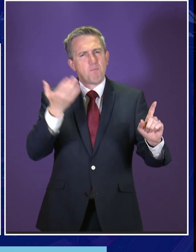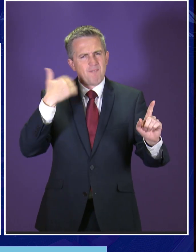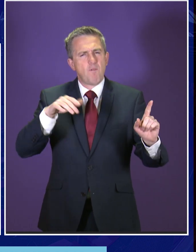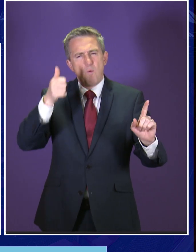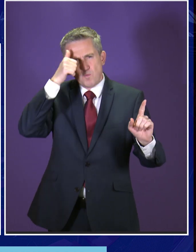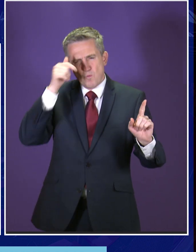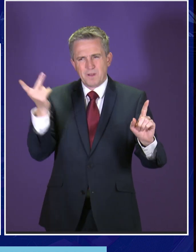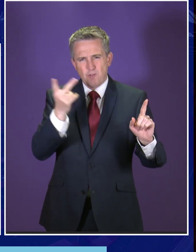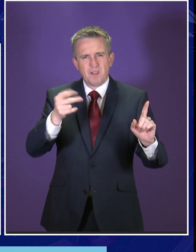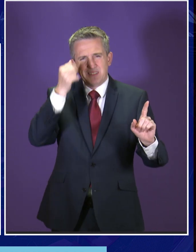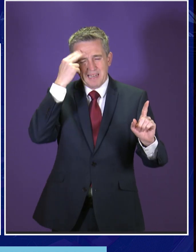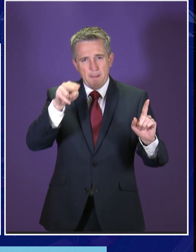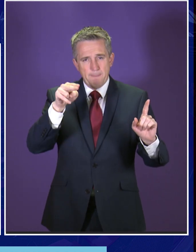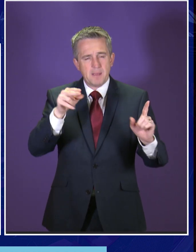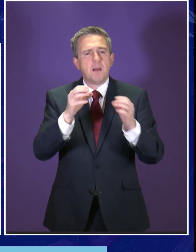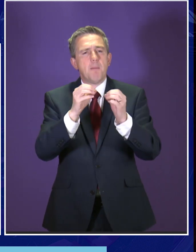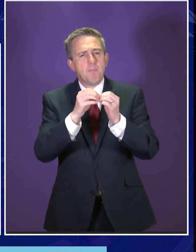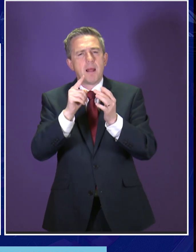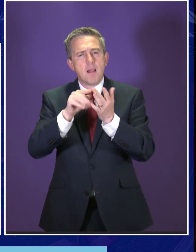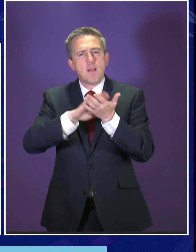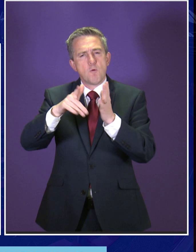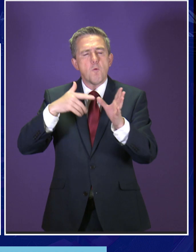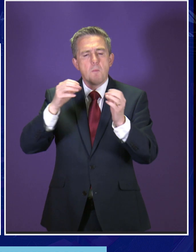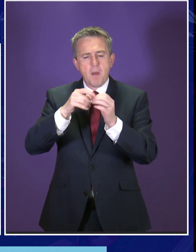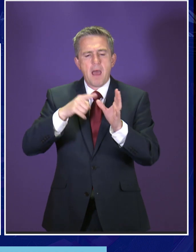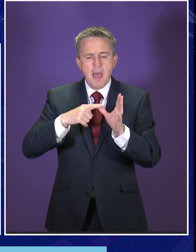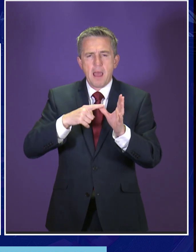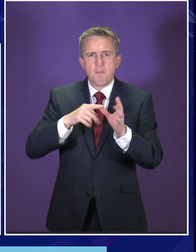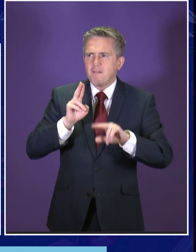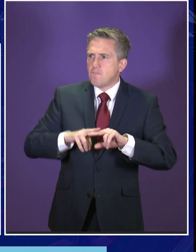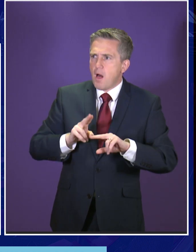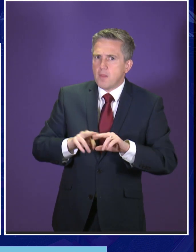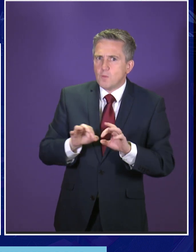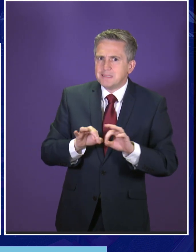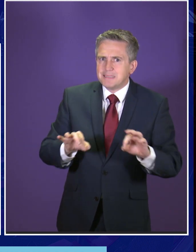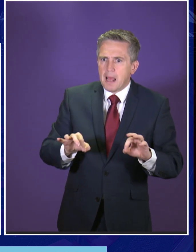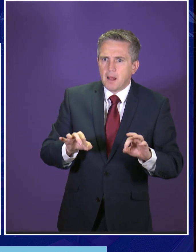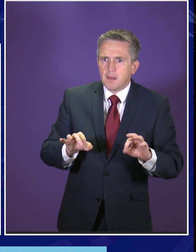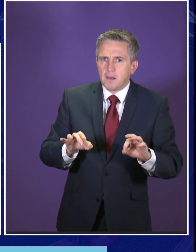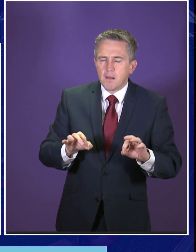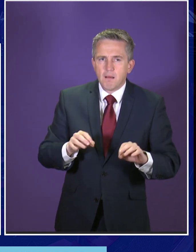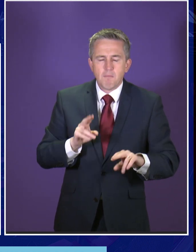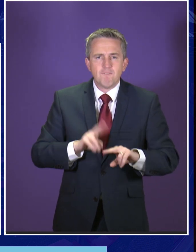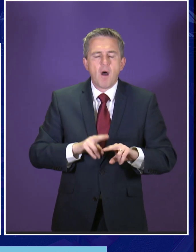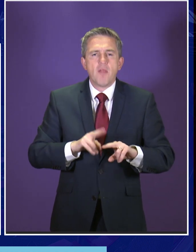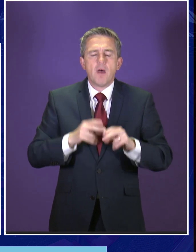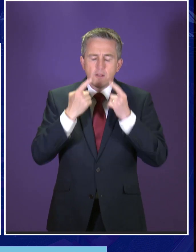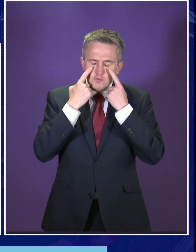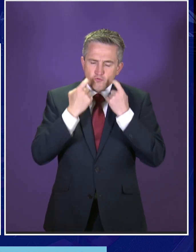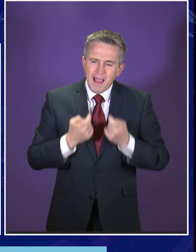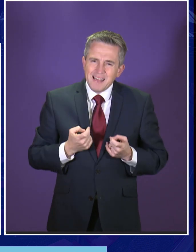me that. So I said, "It's Billu Bhai." And there was silence. And it was the first time I heard my father cry.